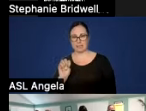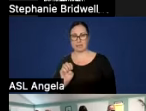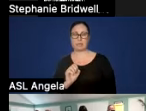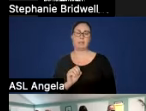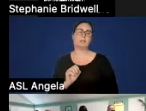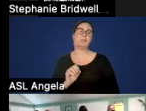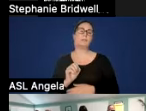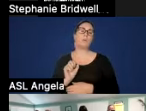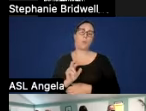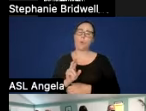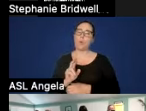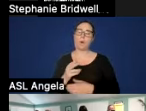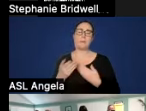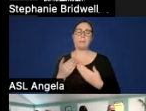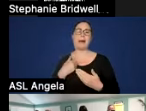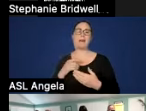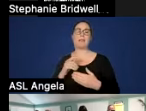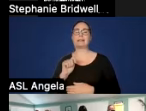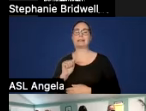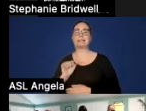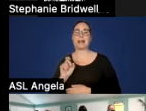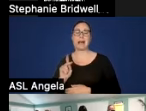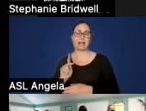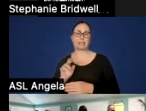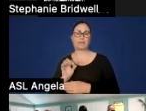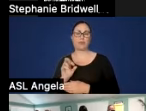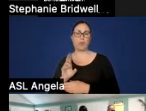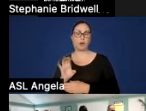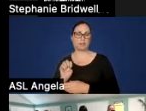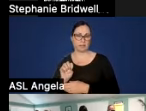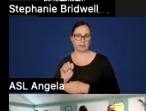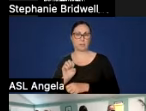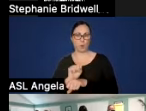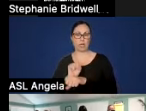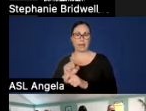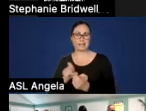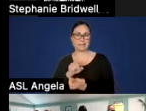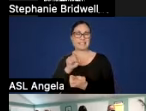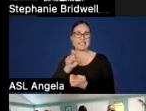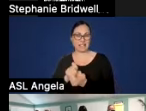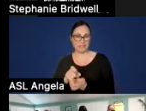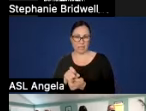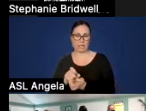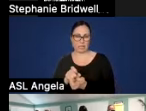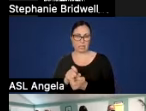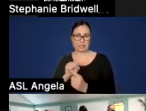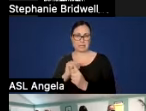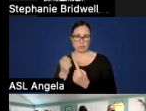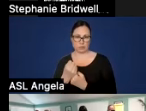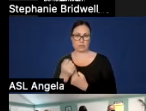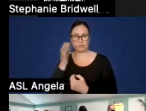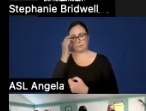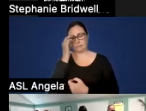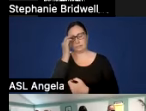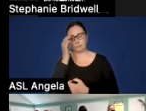a task force that's specifically working on a certain case. But what we're really going to spend our time today focused on